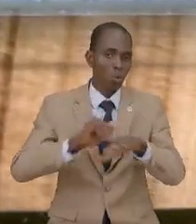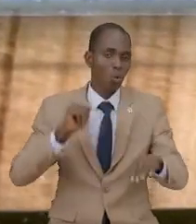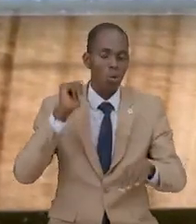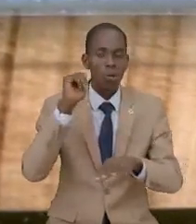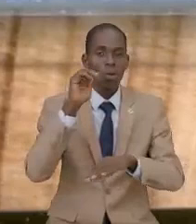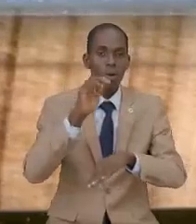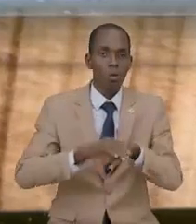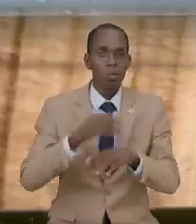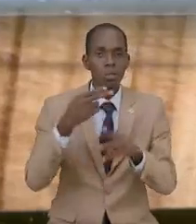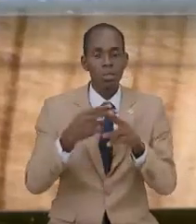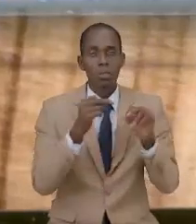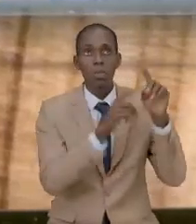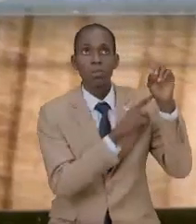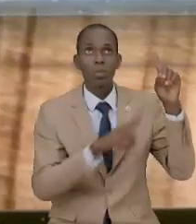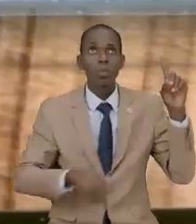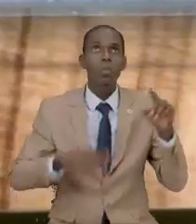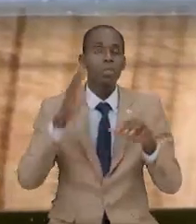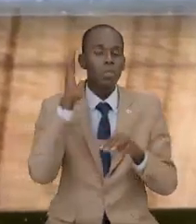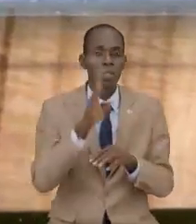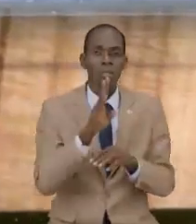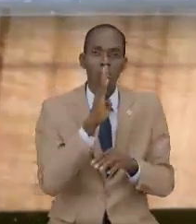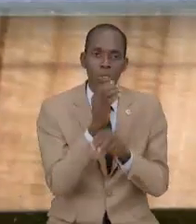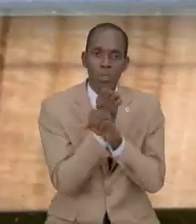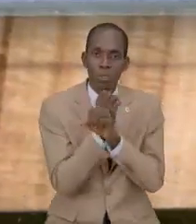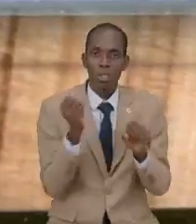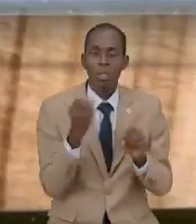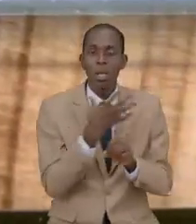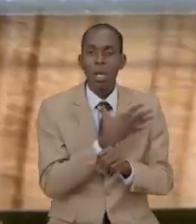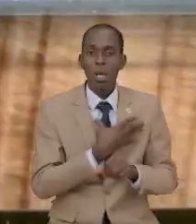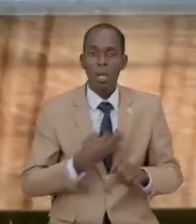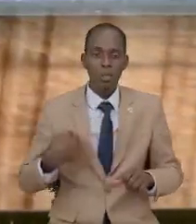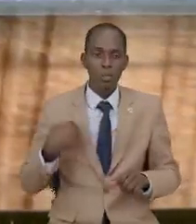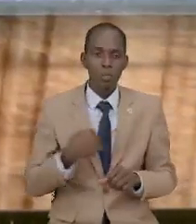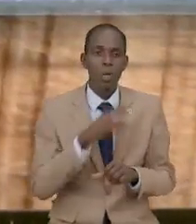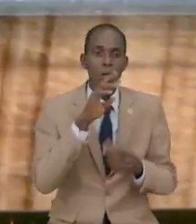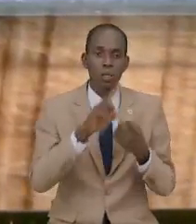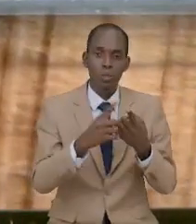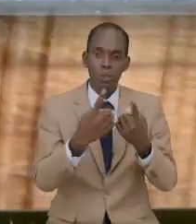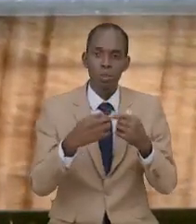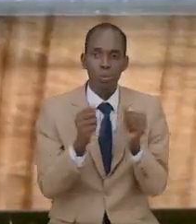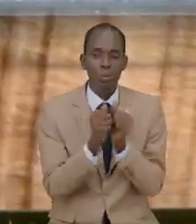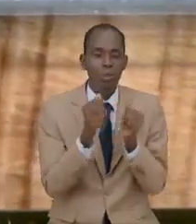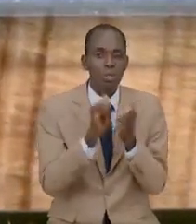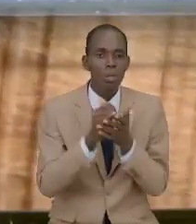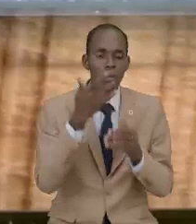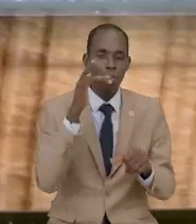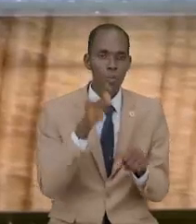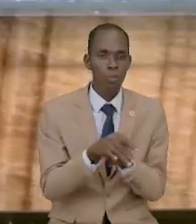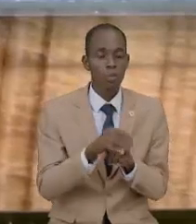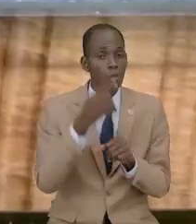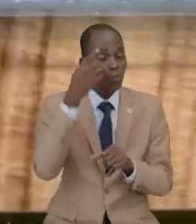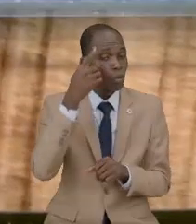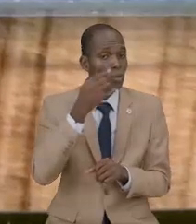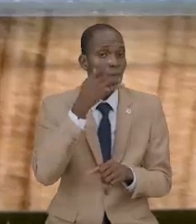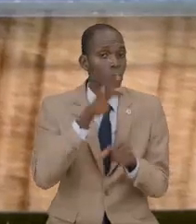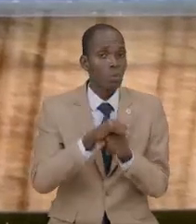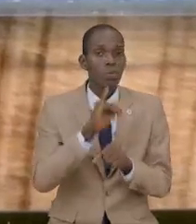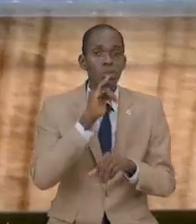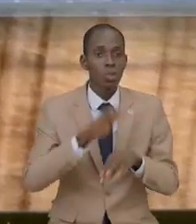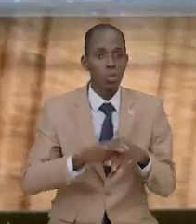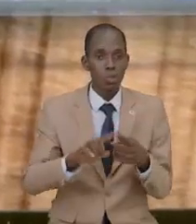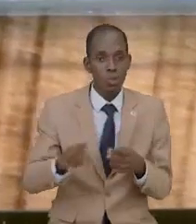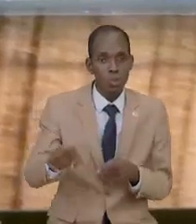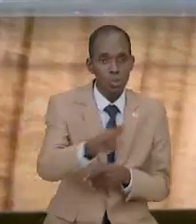the Lord shall be saved. And we're to come with that promise, for the promise is unto you and to